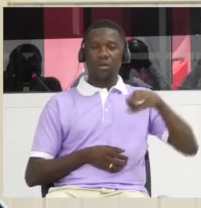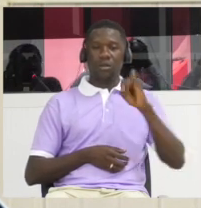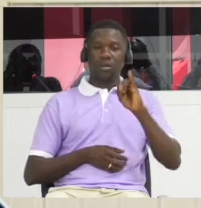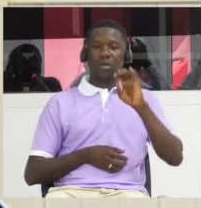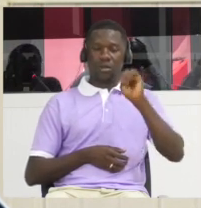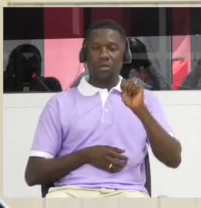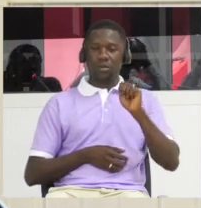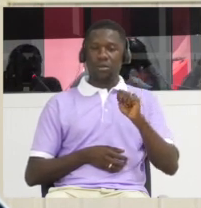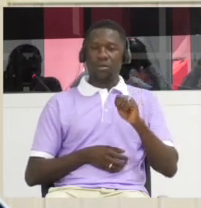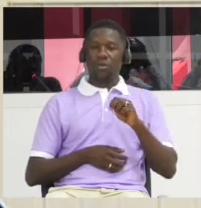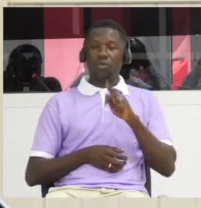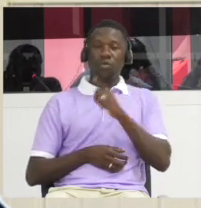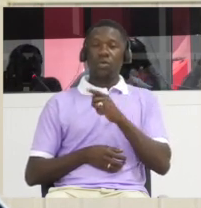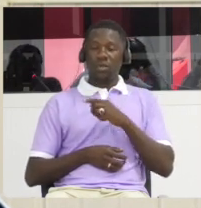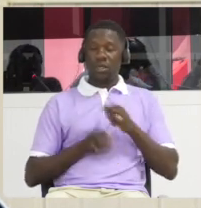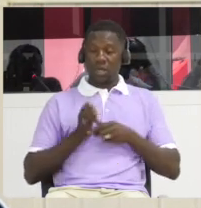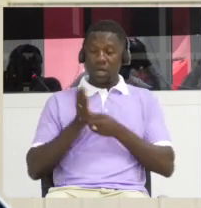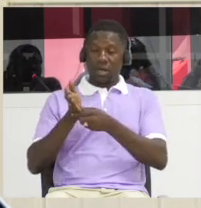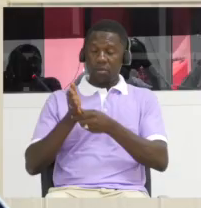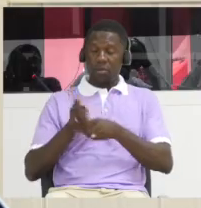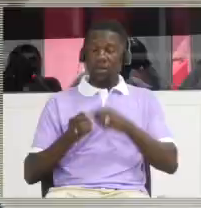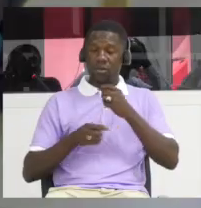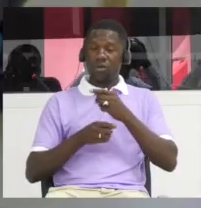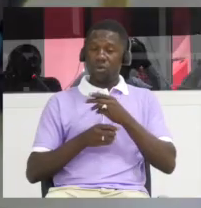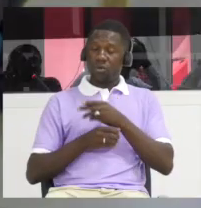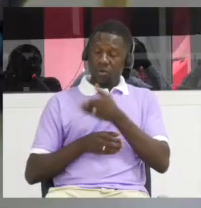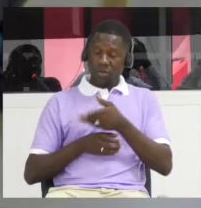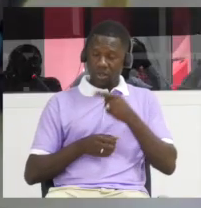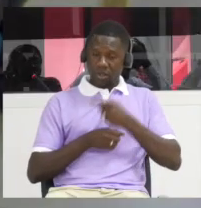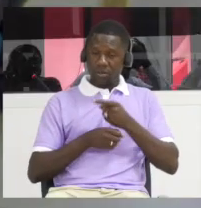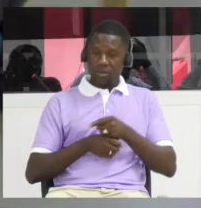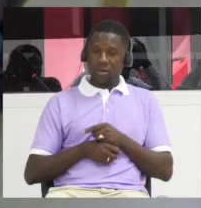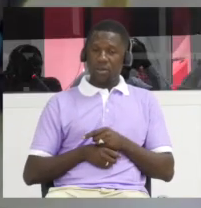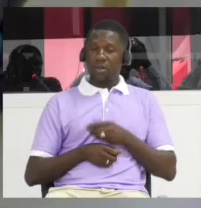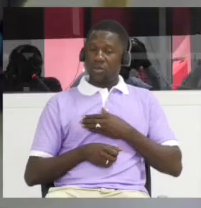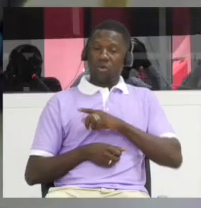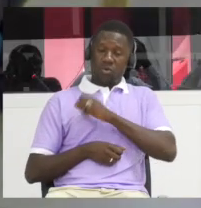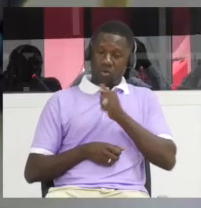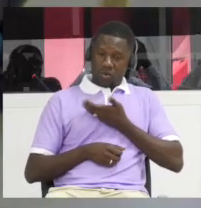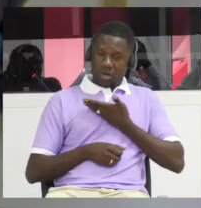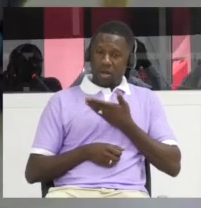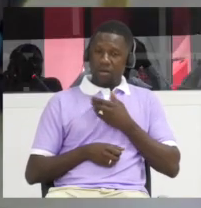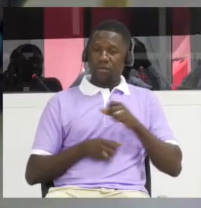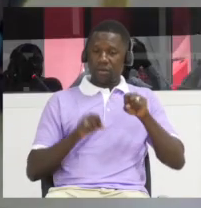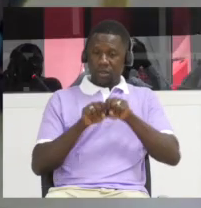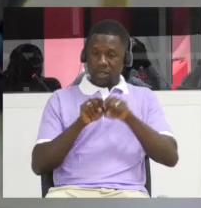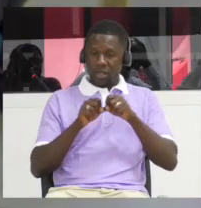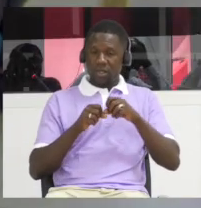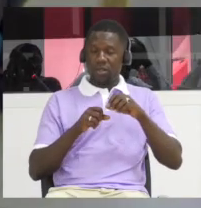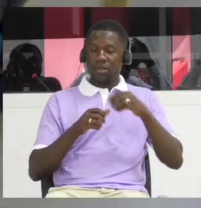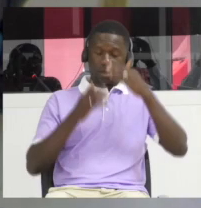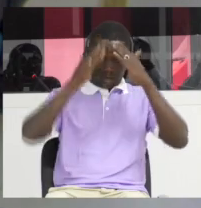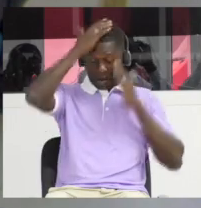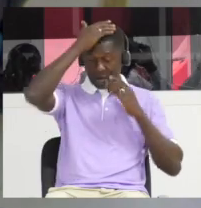Confederation. Ndaunjai was the army commander, but then we also had Senegalese troops in Gambia. You